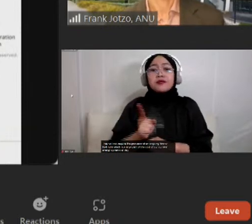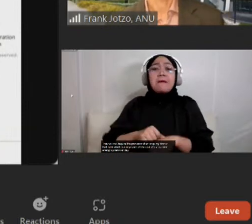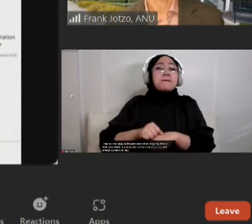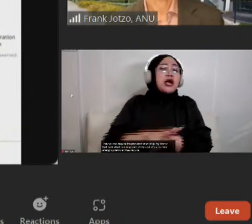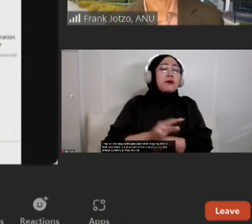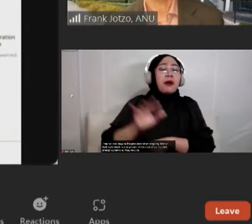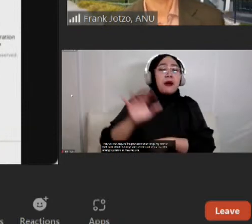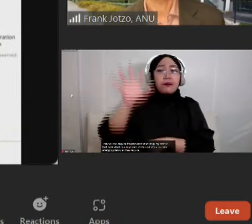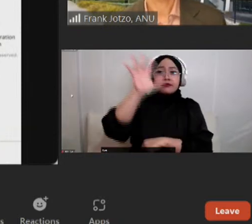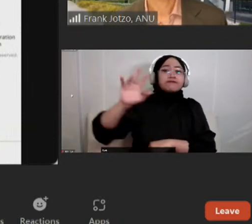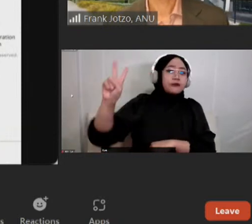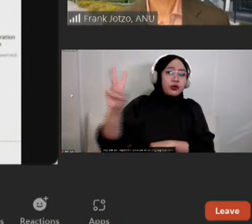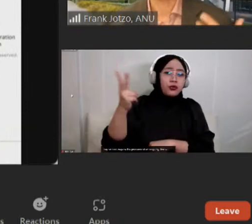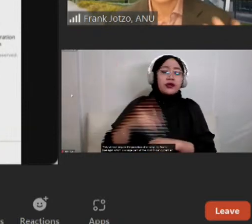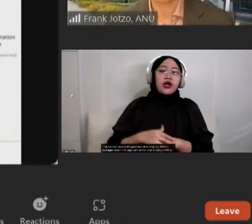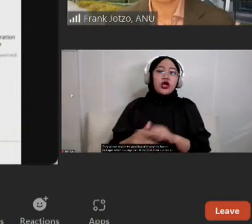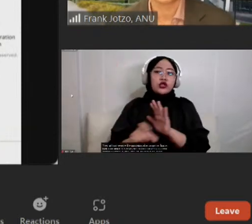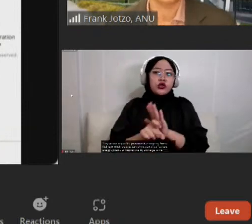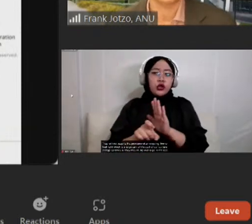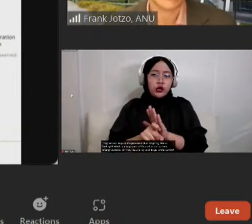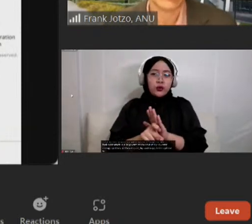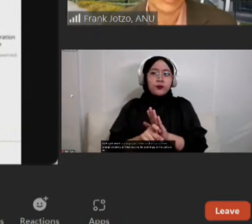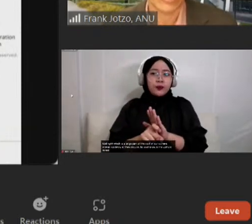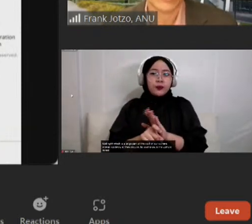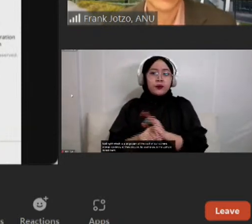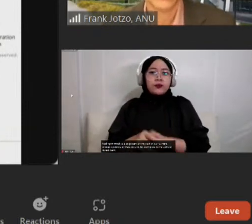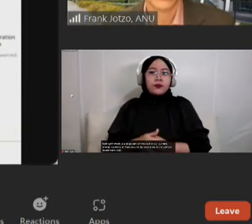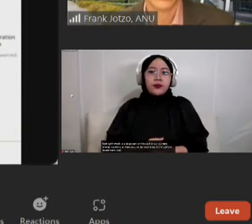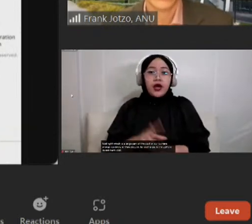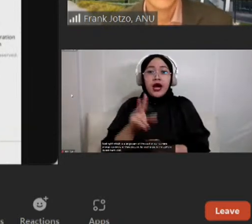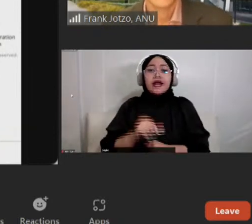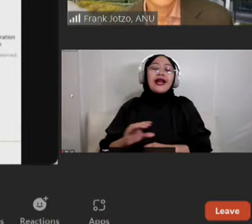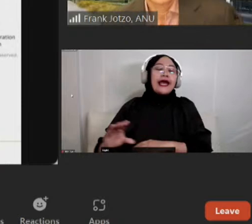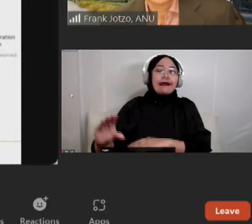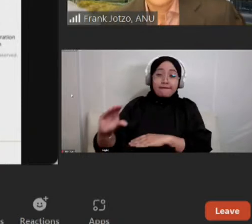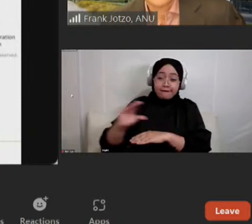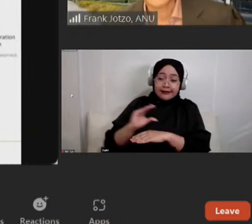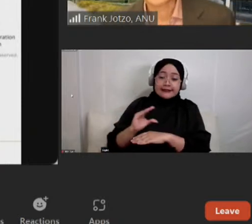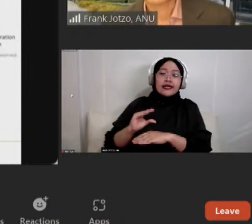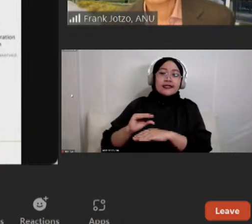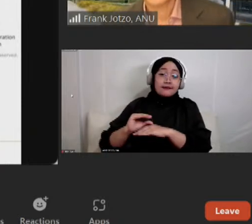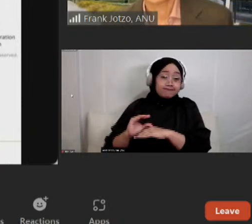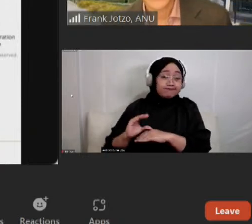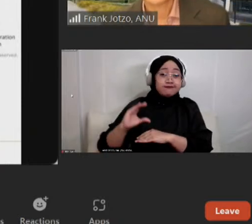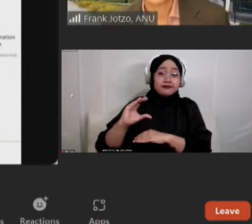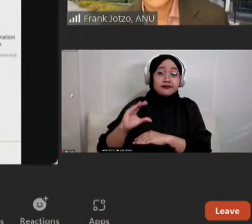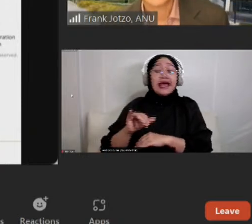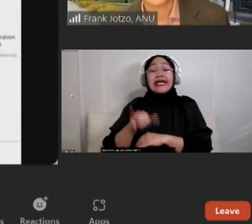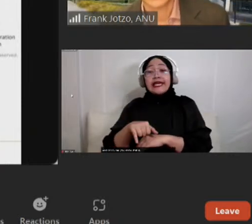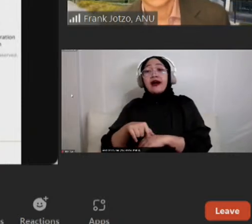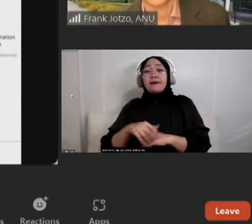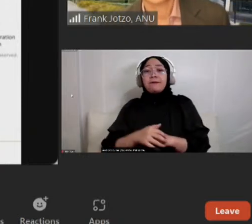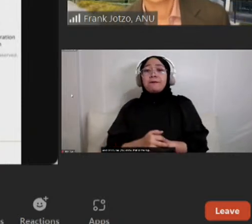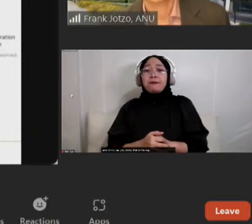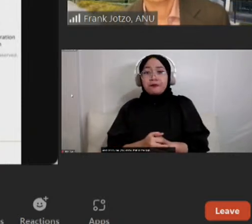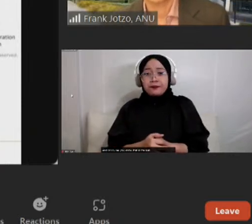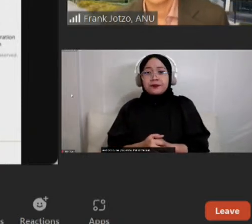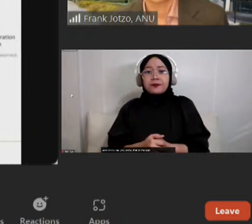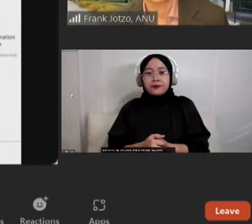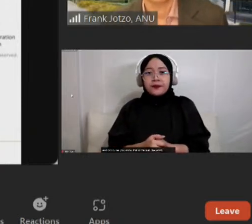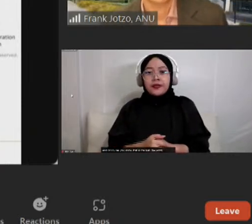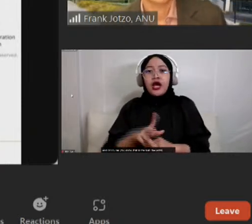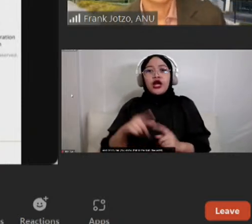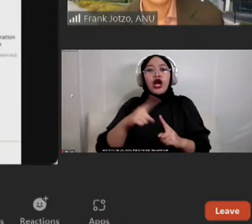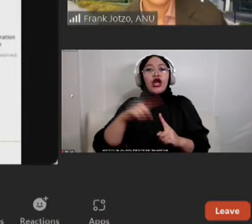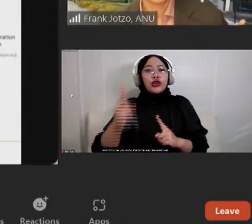they require, by and large, is the upfront investment cost. Right? And of course, that is the task the